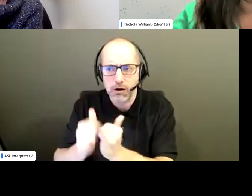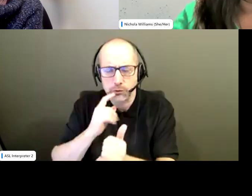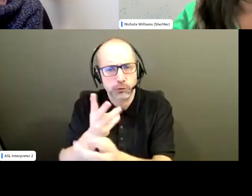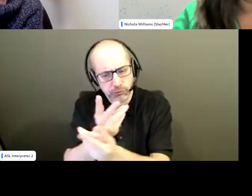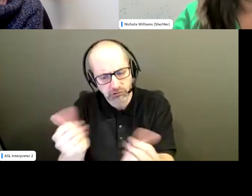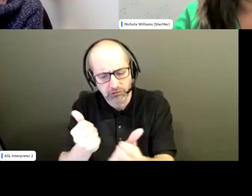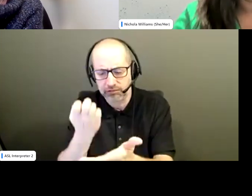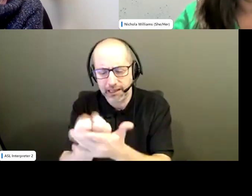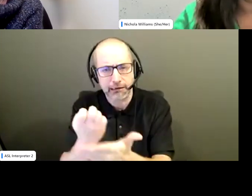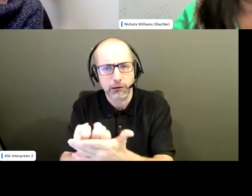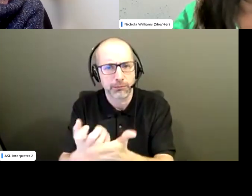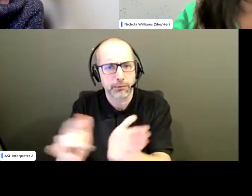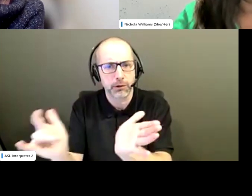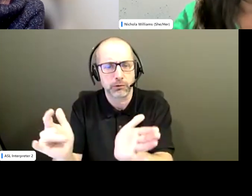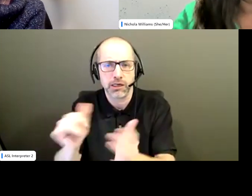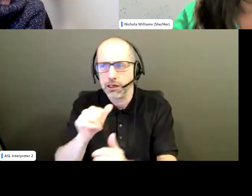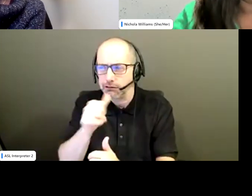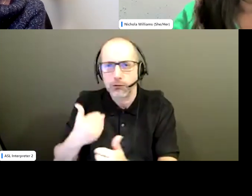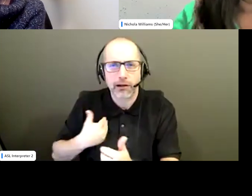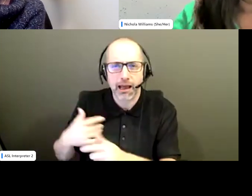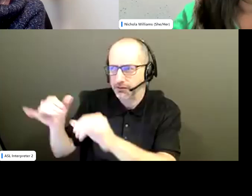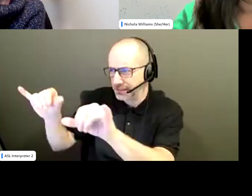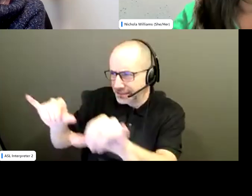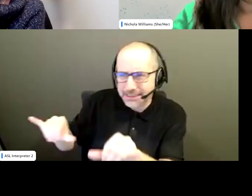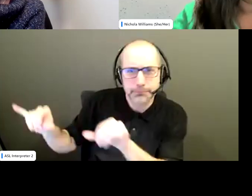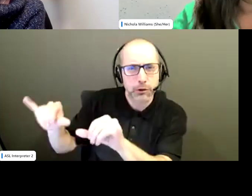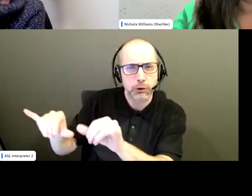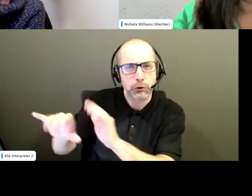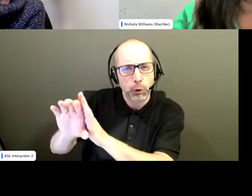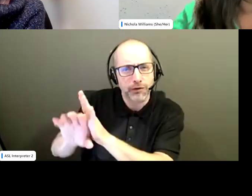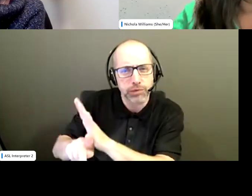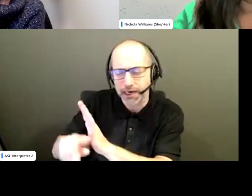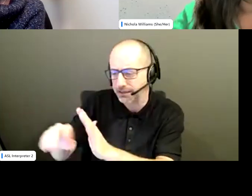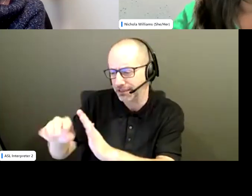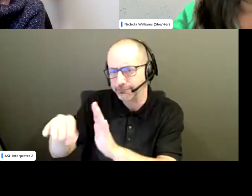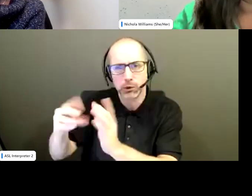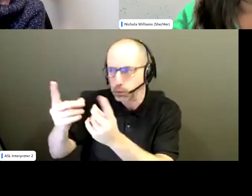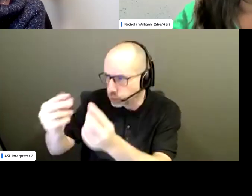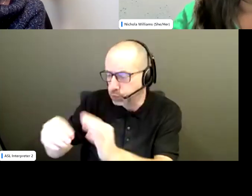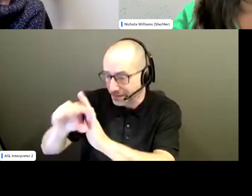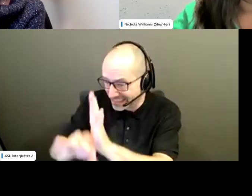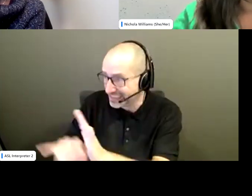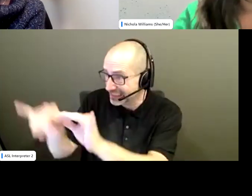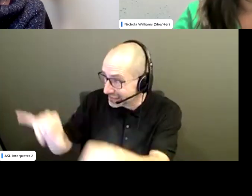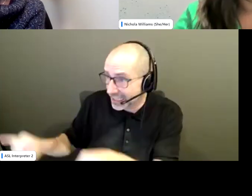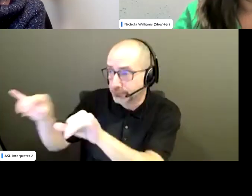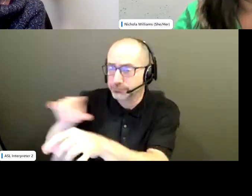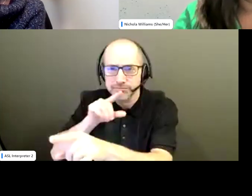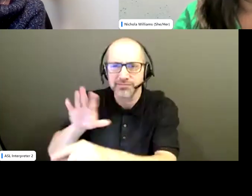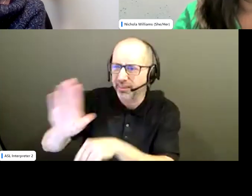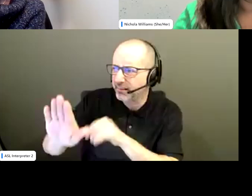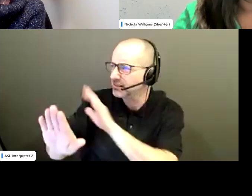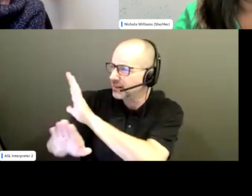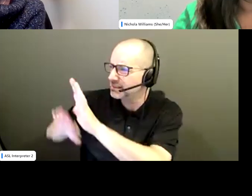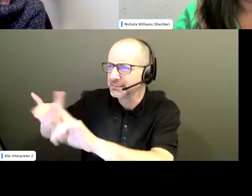cohesive like code of practice basically, which hopefully the code of conduct that is going to be developed will